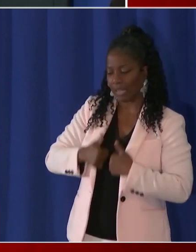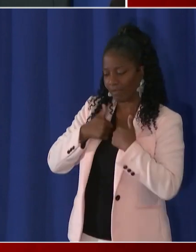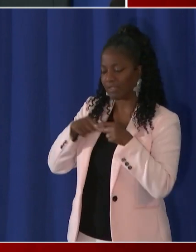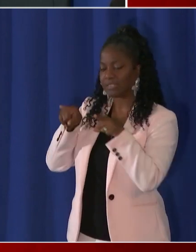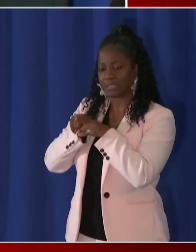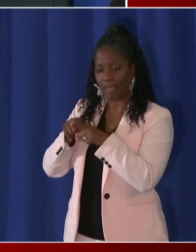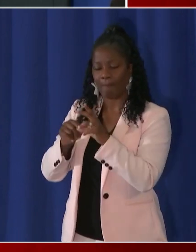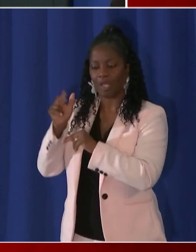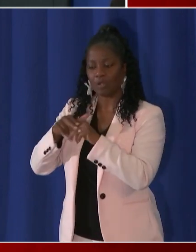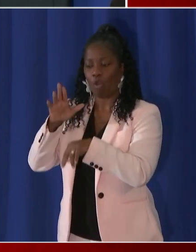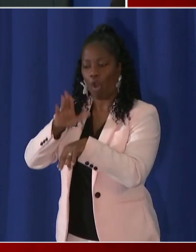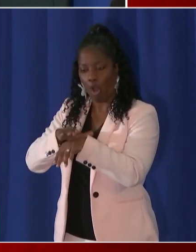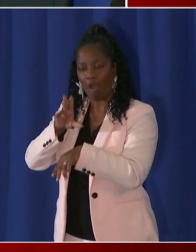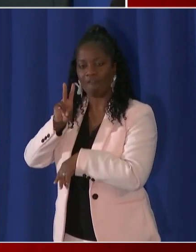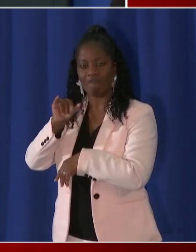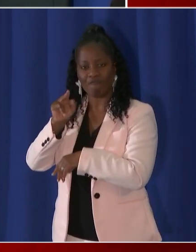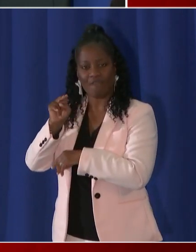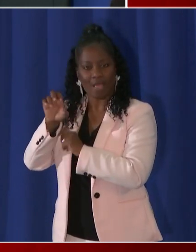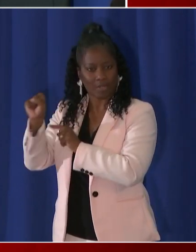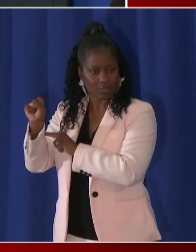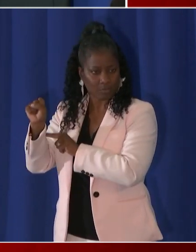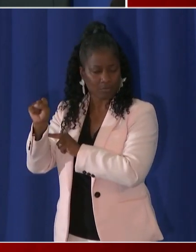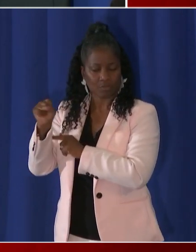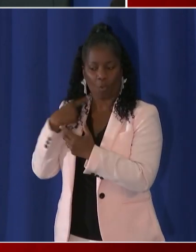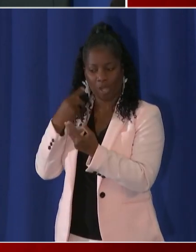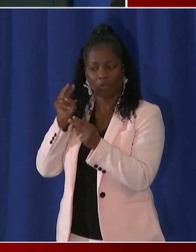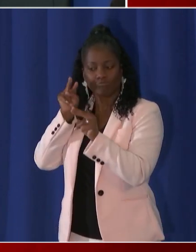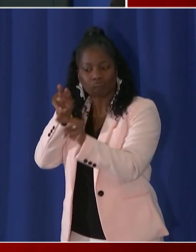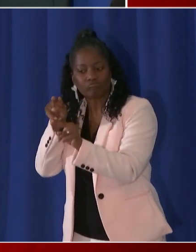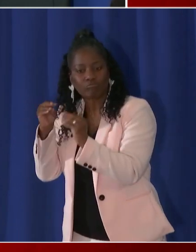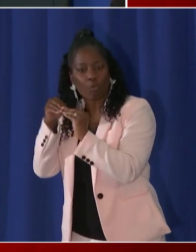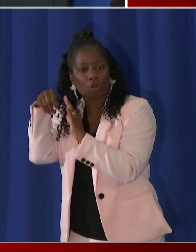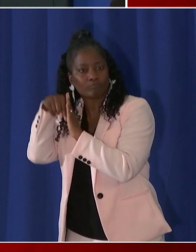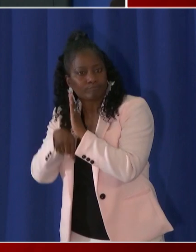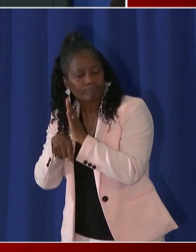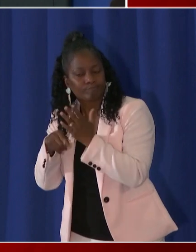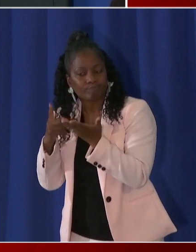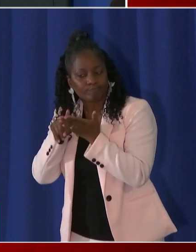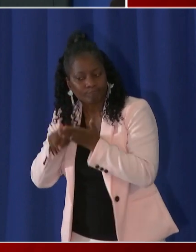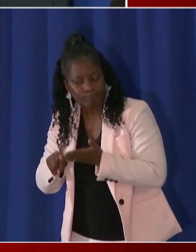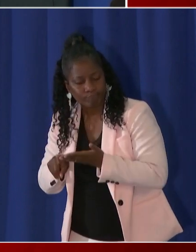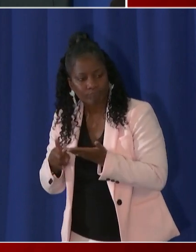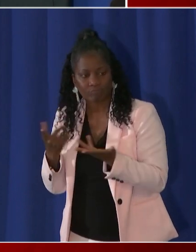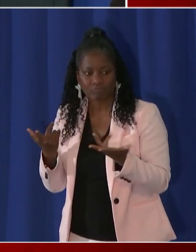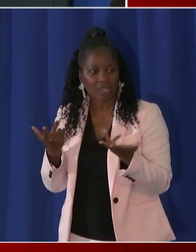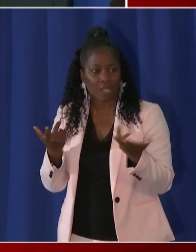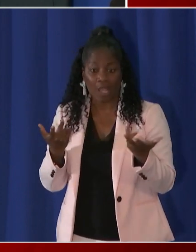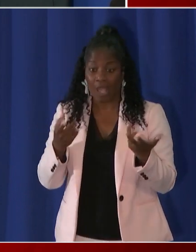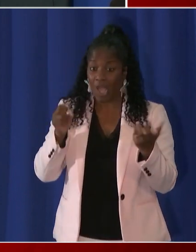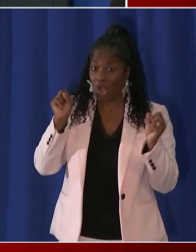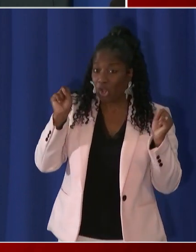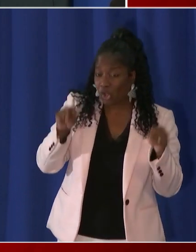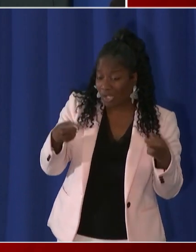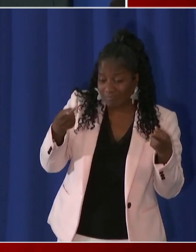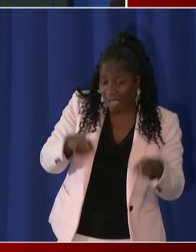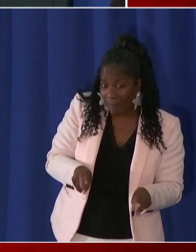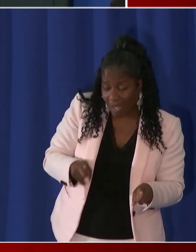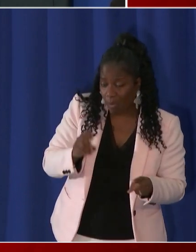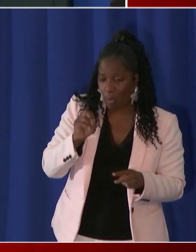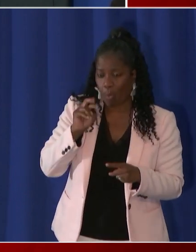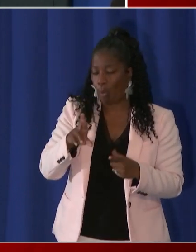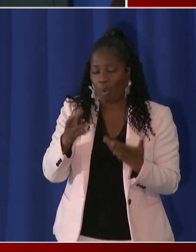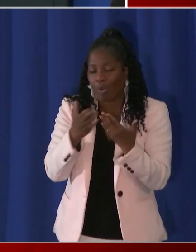building on Van Ness. So we're looking into that, and just, I mean, that, you know, it could be coincidence, could